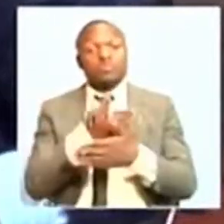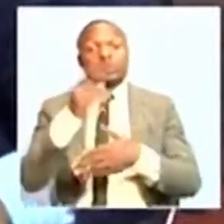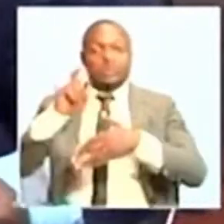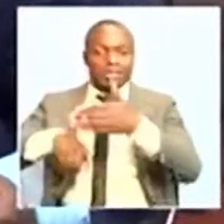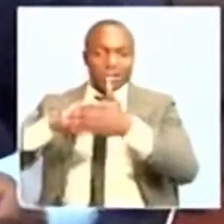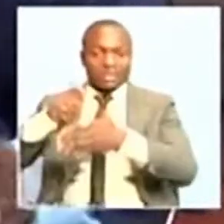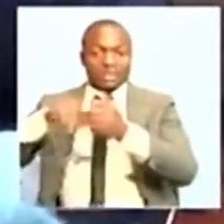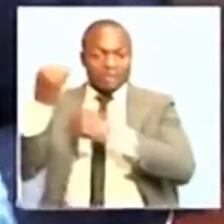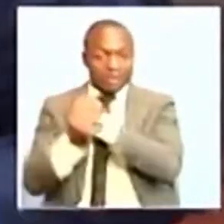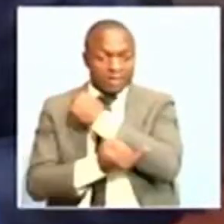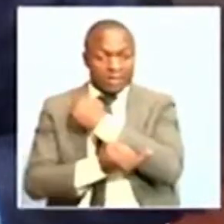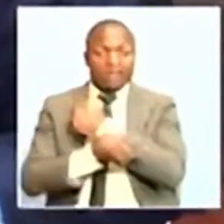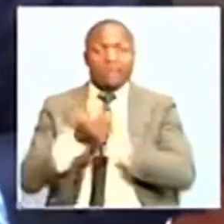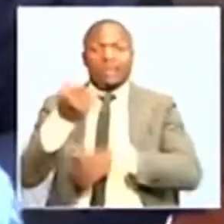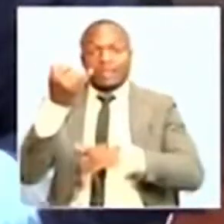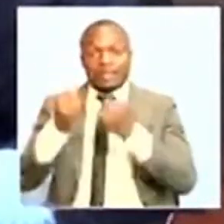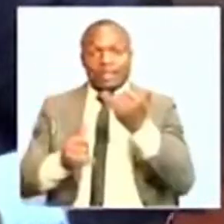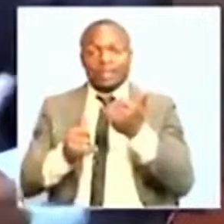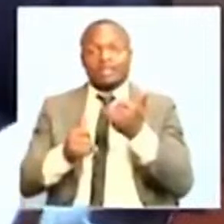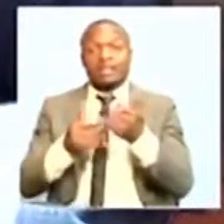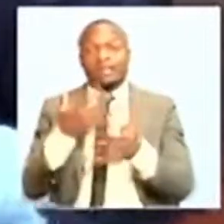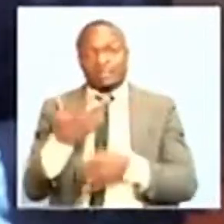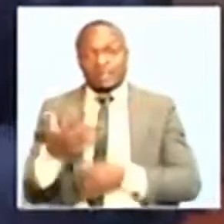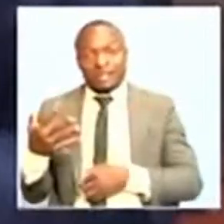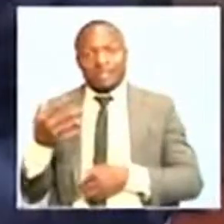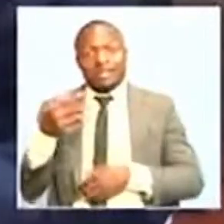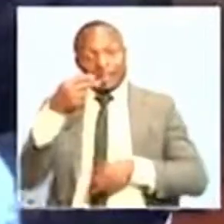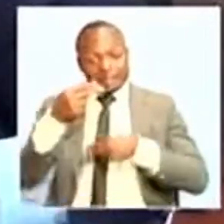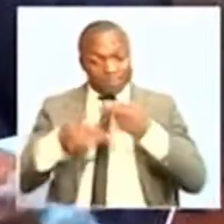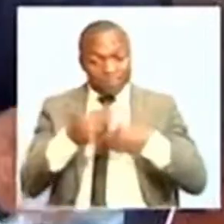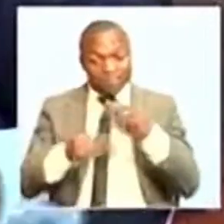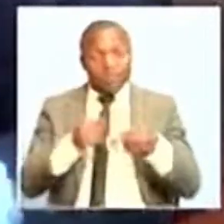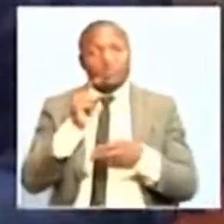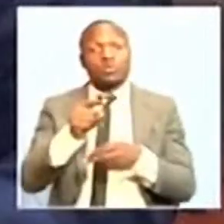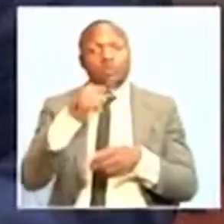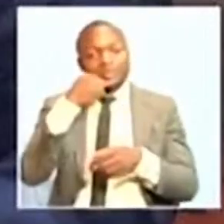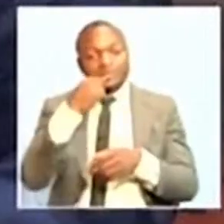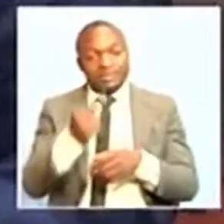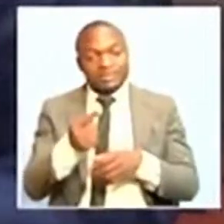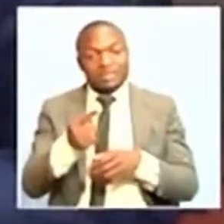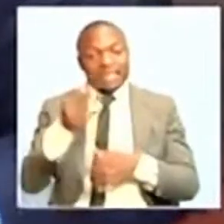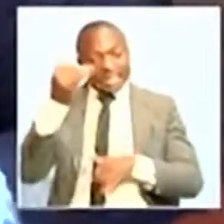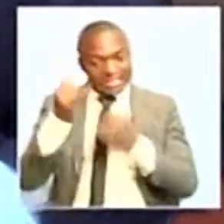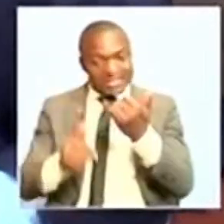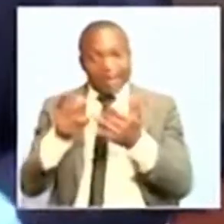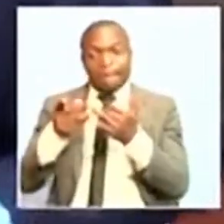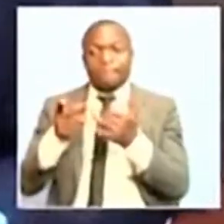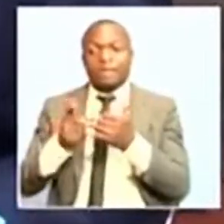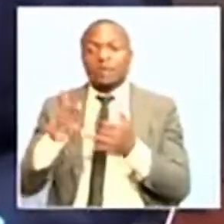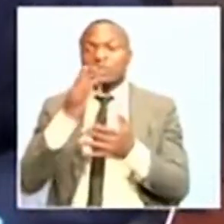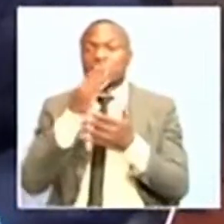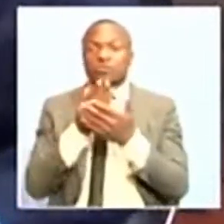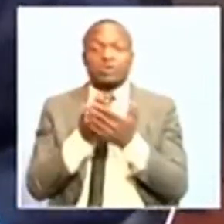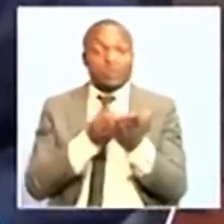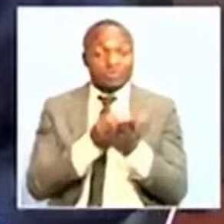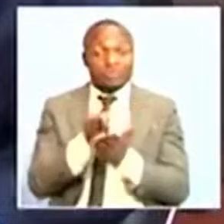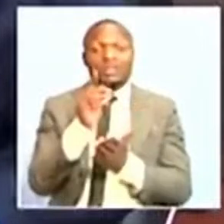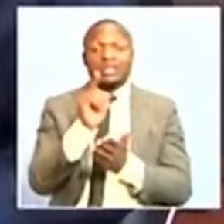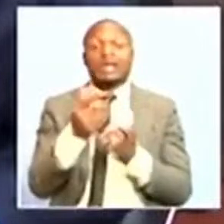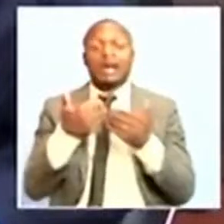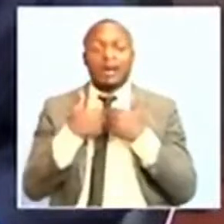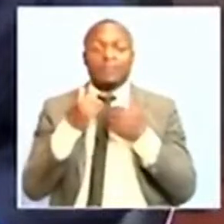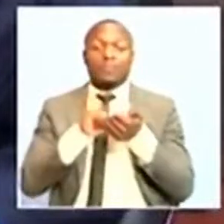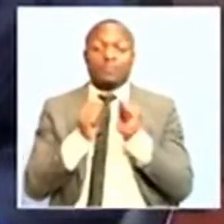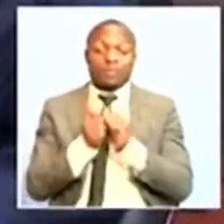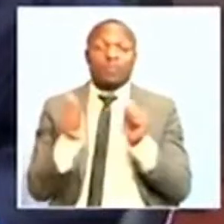is problematic is the definition of what you just alluded to on the last part of good faith. That I have a problem